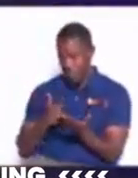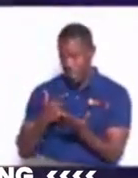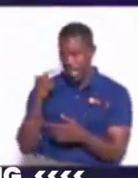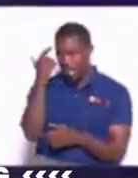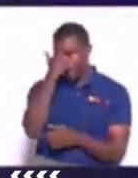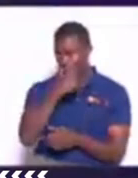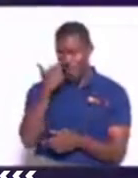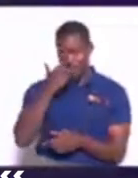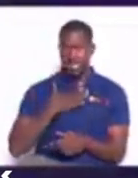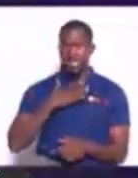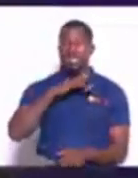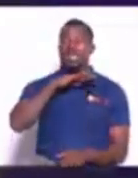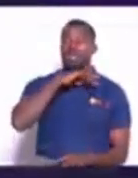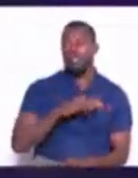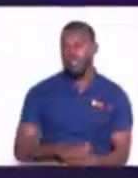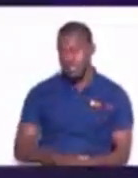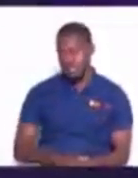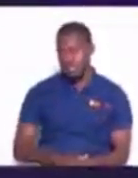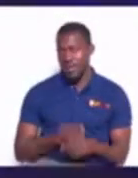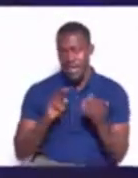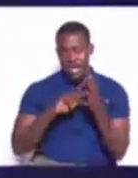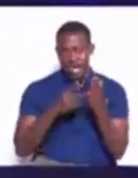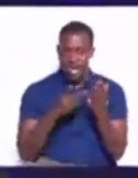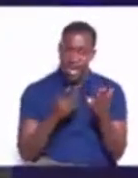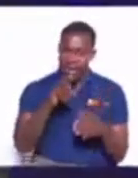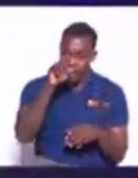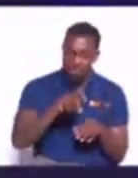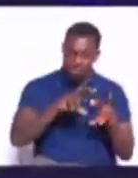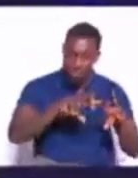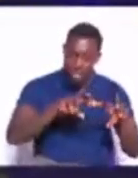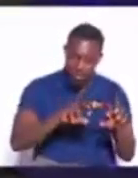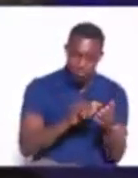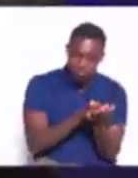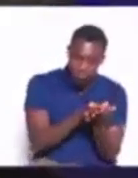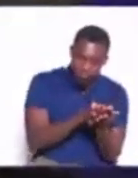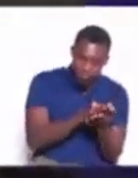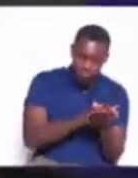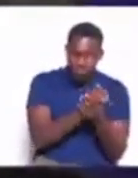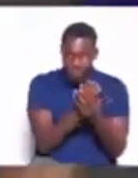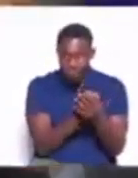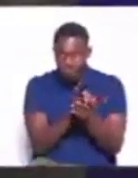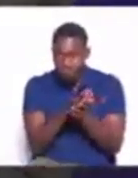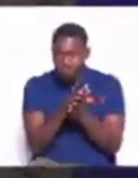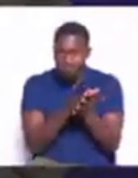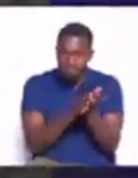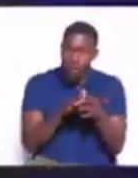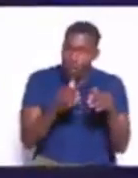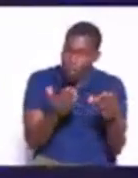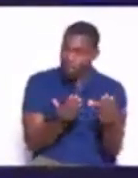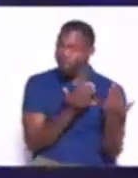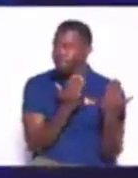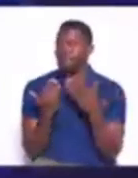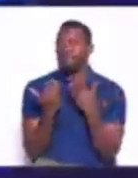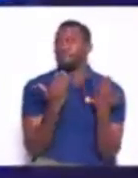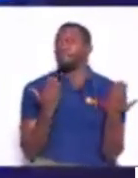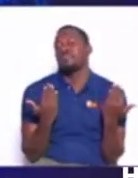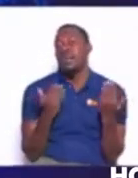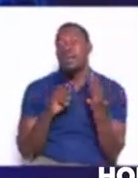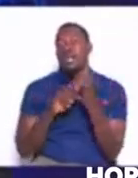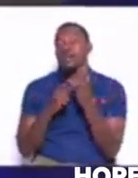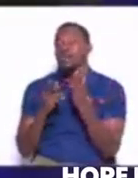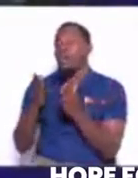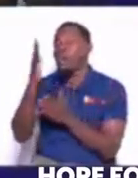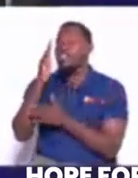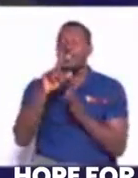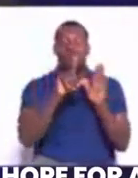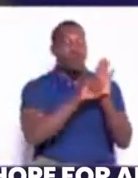to cleanse my face? I need some good soap, right? So God's law is like the mirror that tells us our face is dirty,